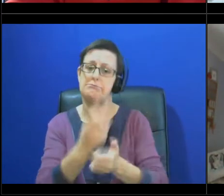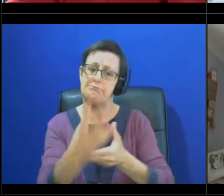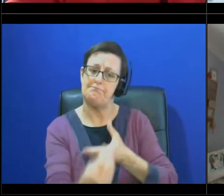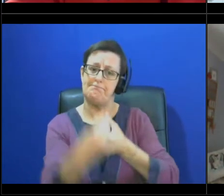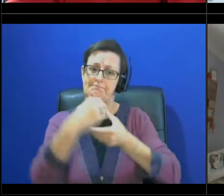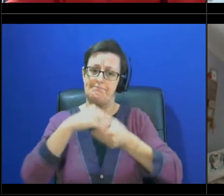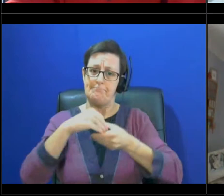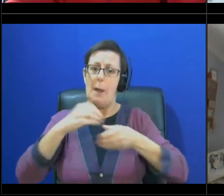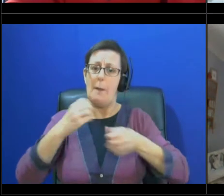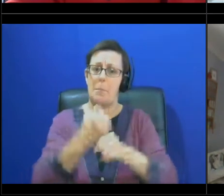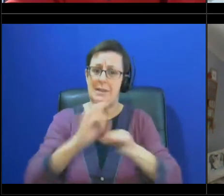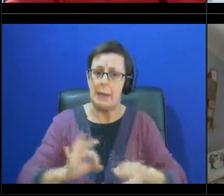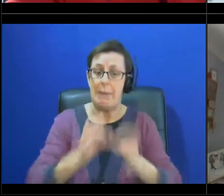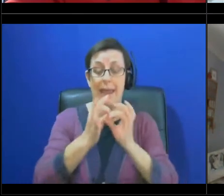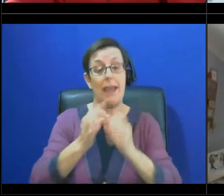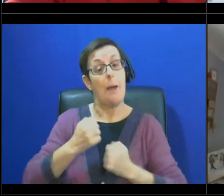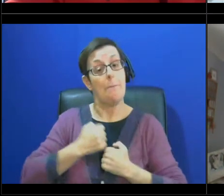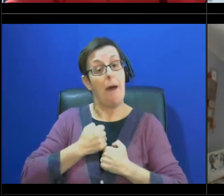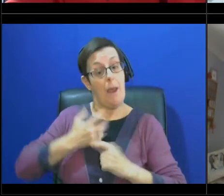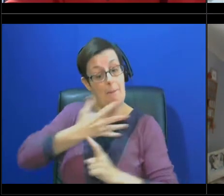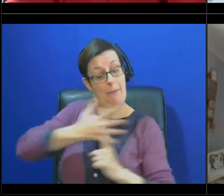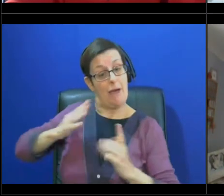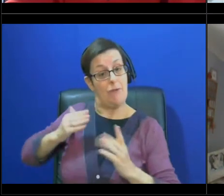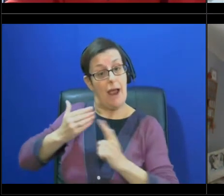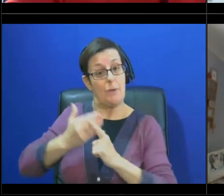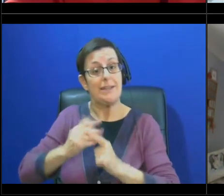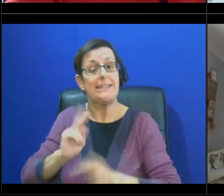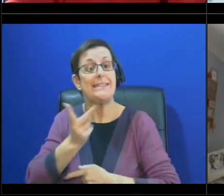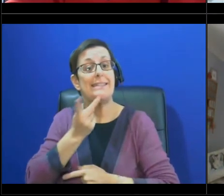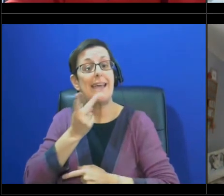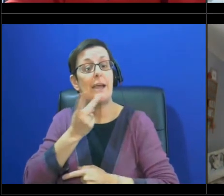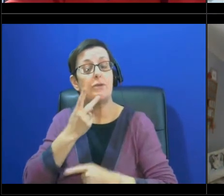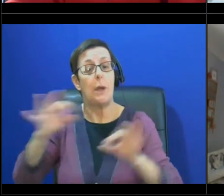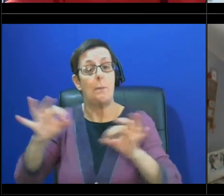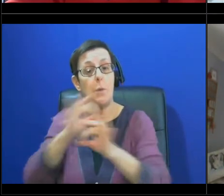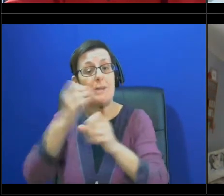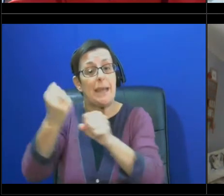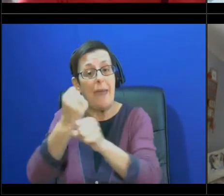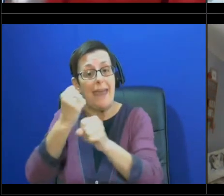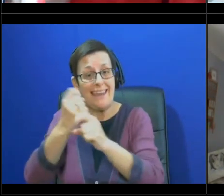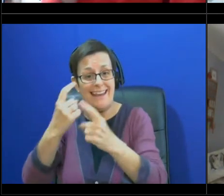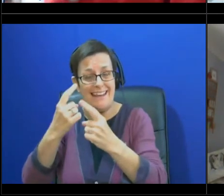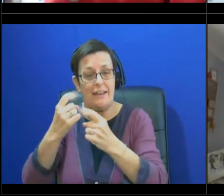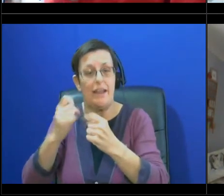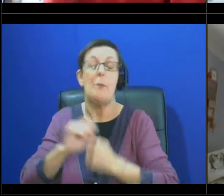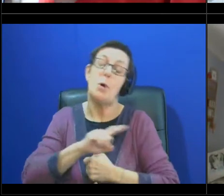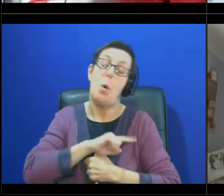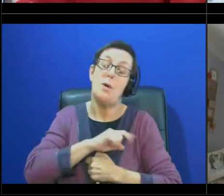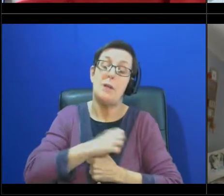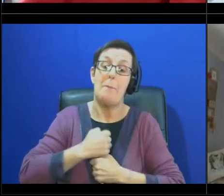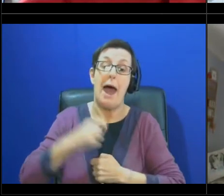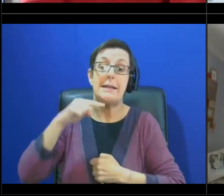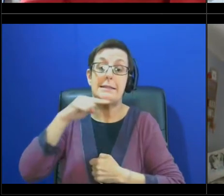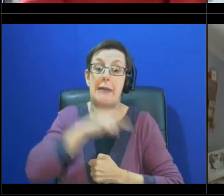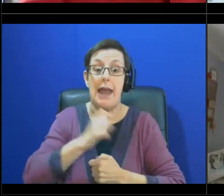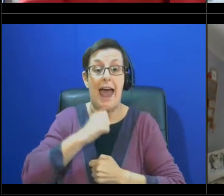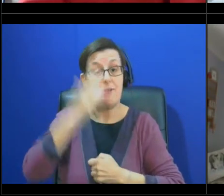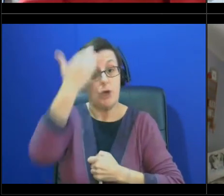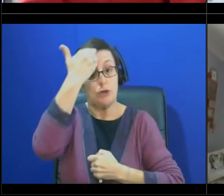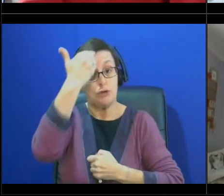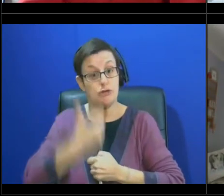have a background in secondary music education, and I also have a son who had a stroke when he was two, so he has